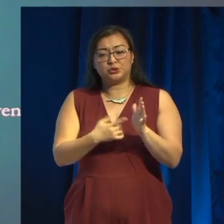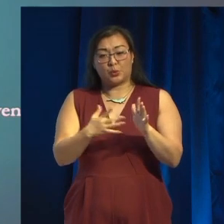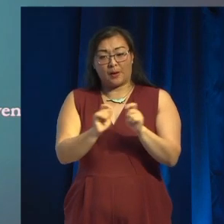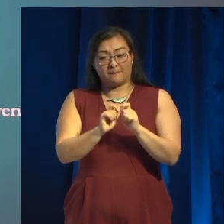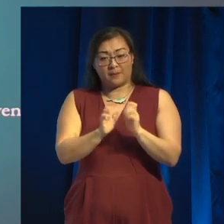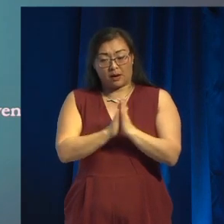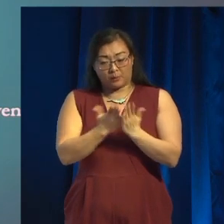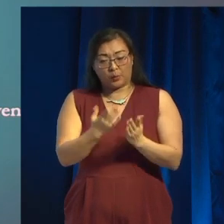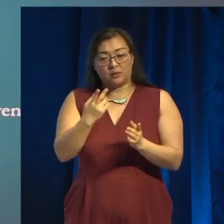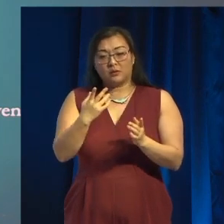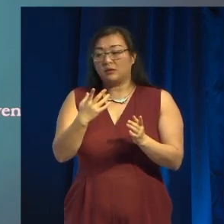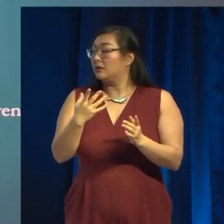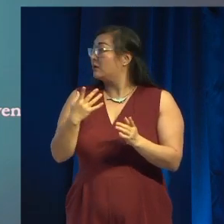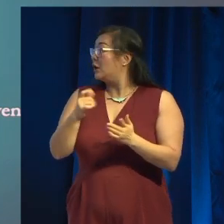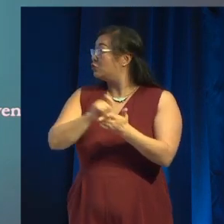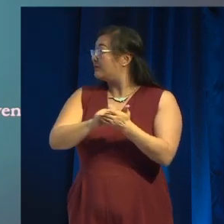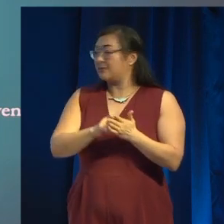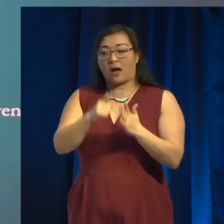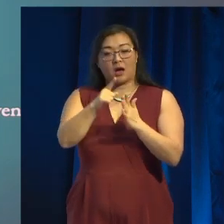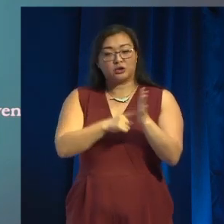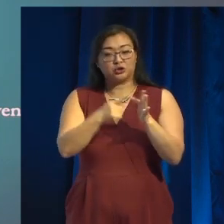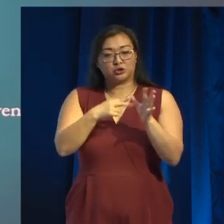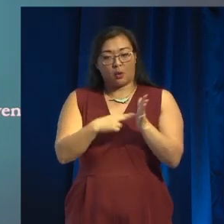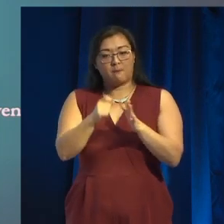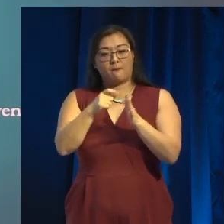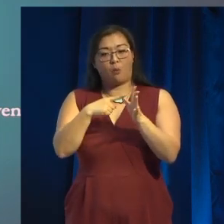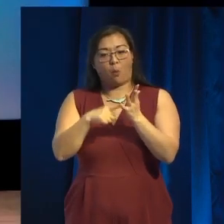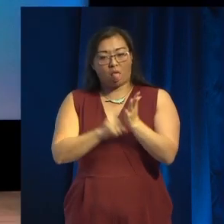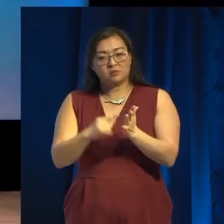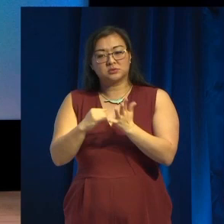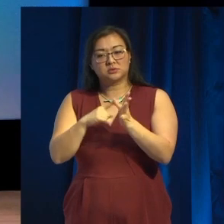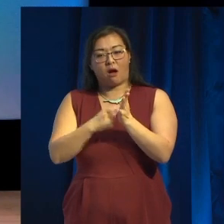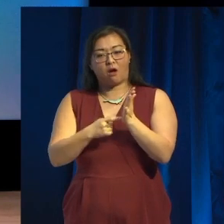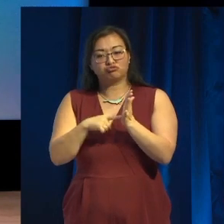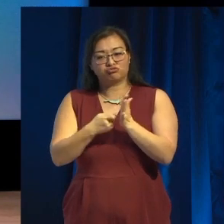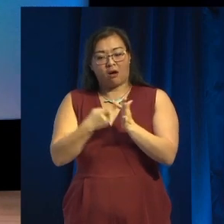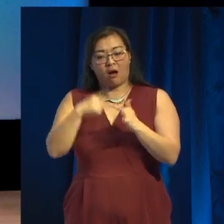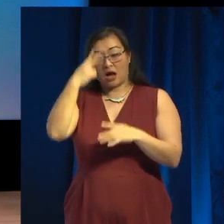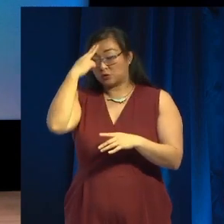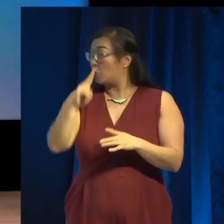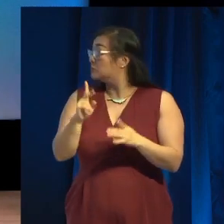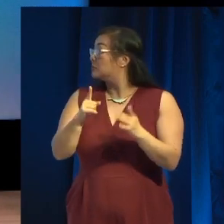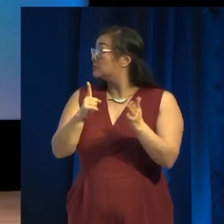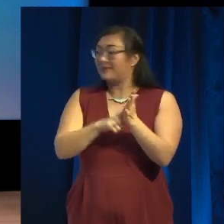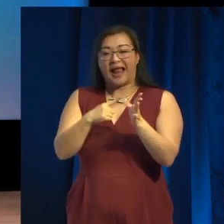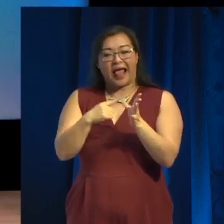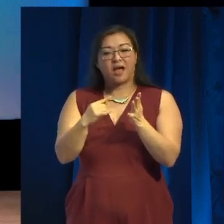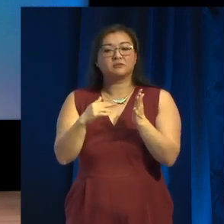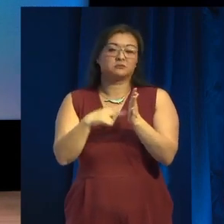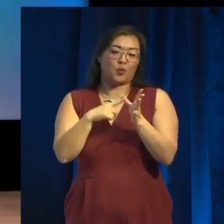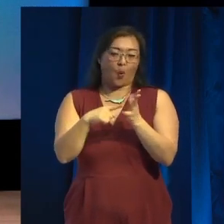Sartre, called Nausea. And in this book, he is talking about the